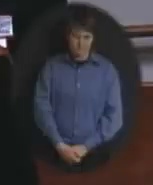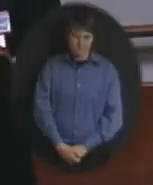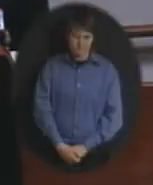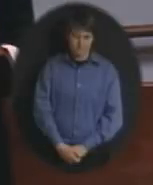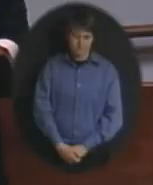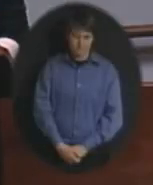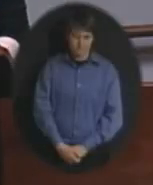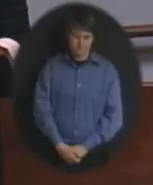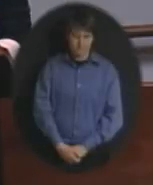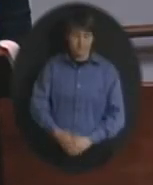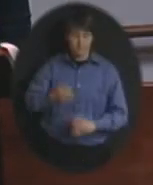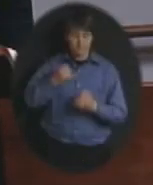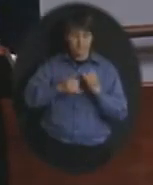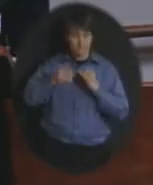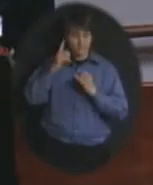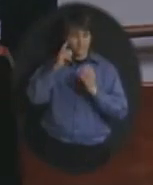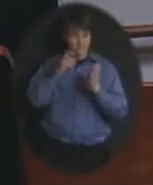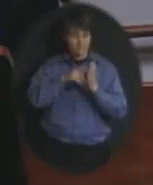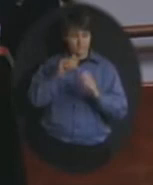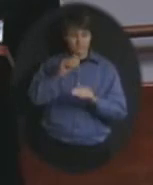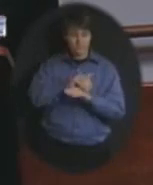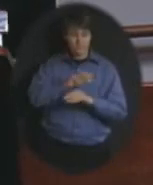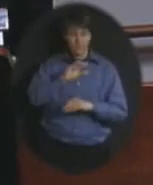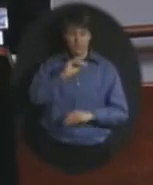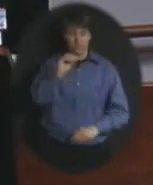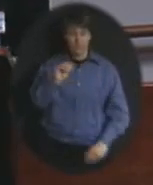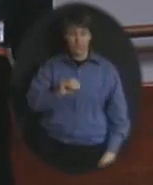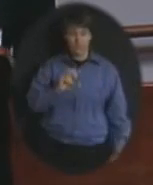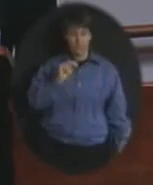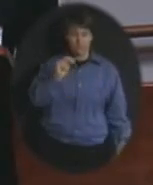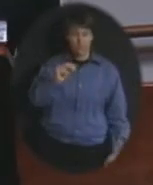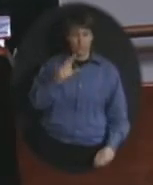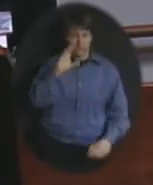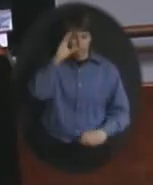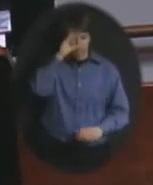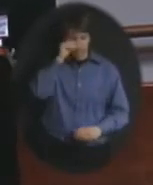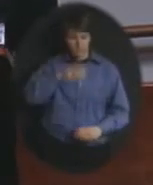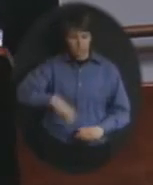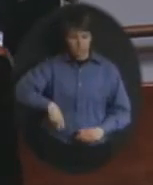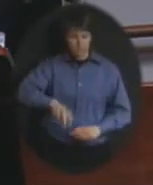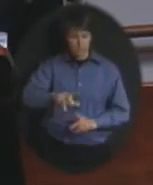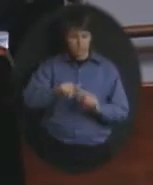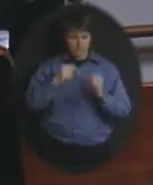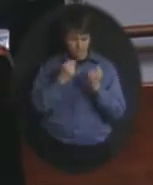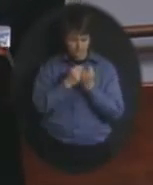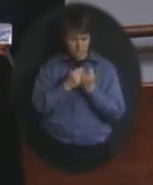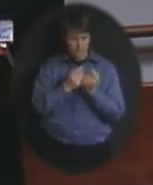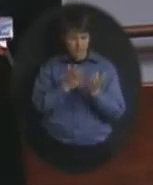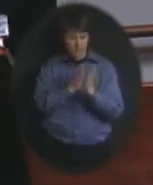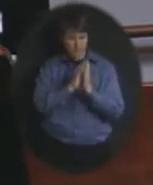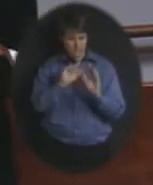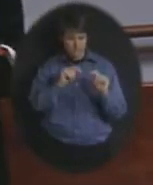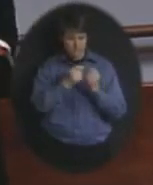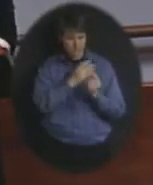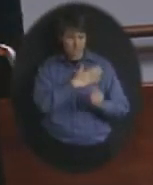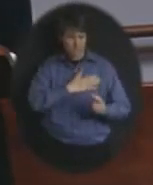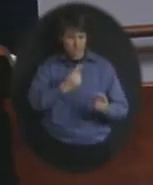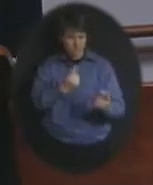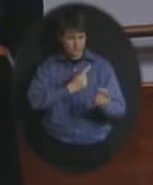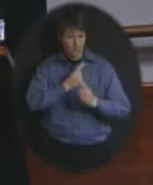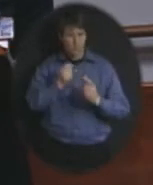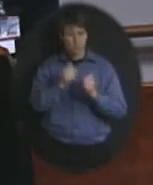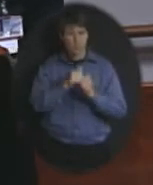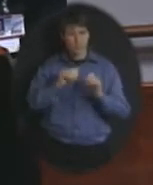And our final recognition tonight is of the Olathe North Boys Bowling Team. I'd like to ask the team to come forward, along